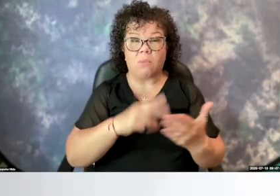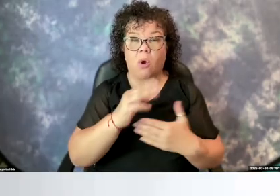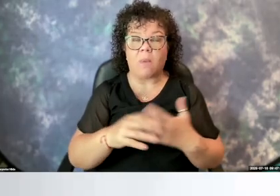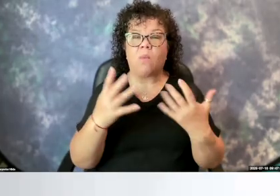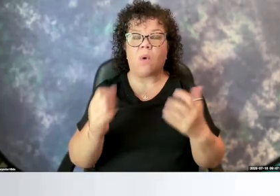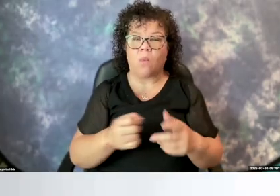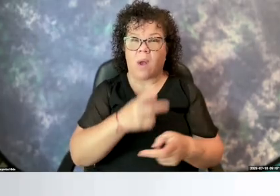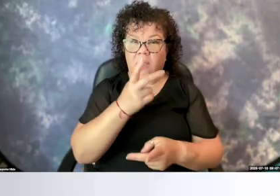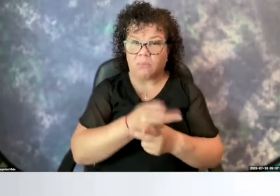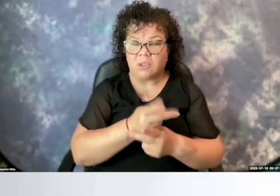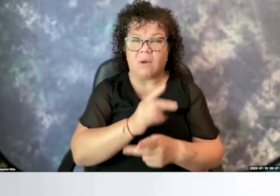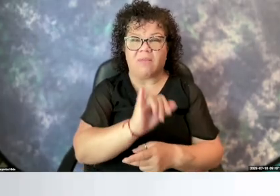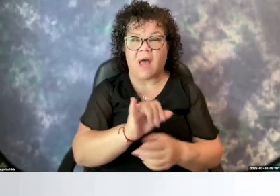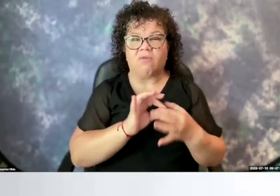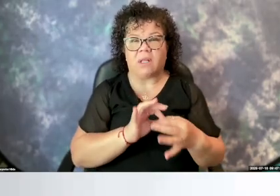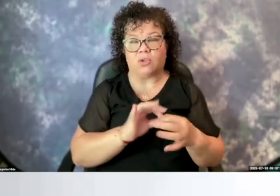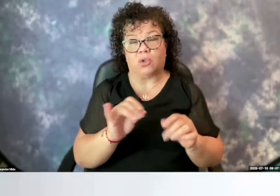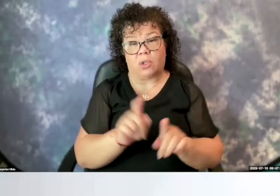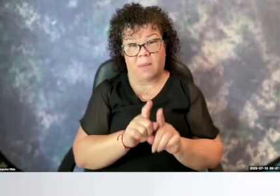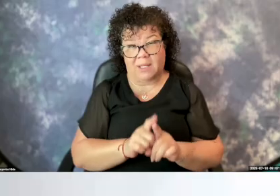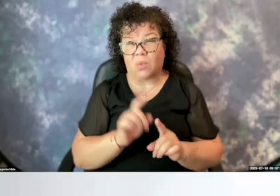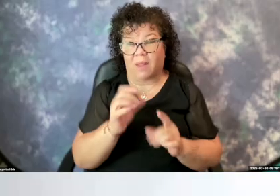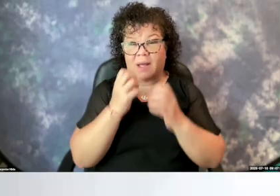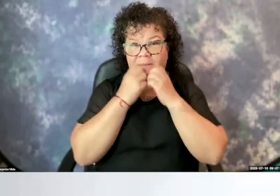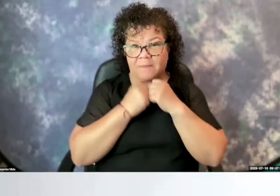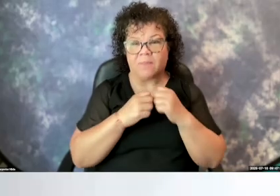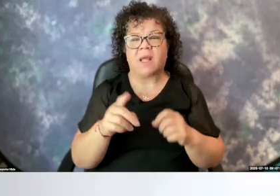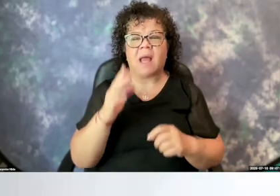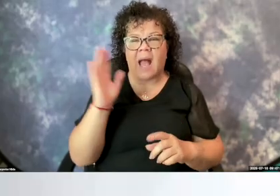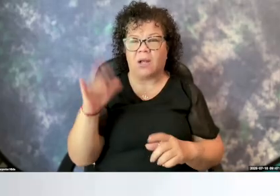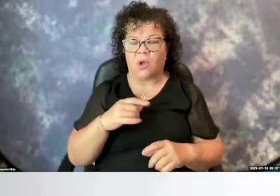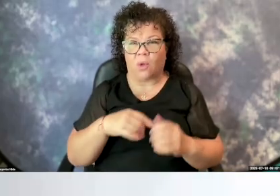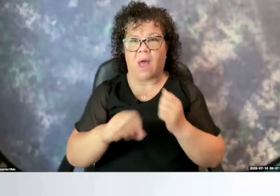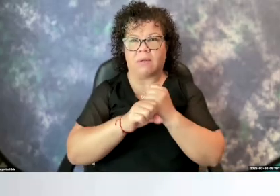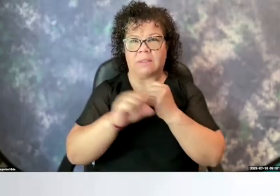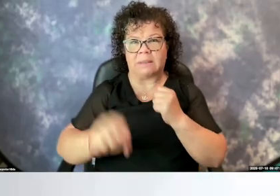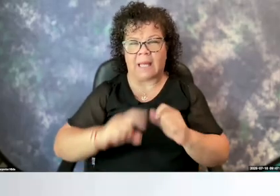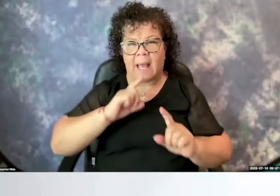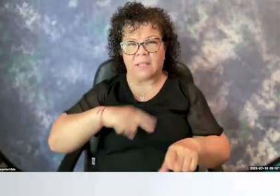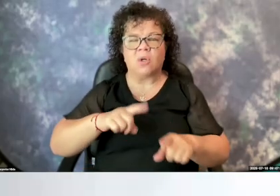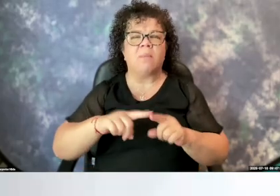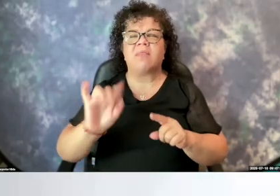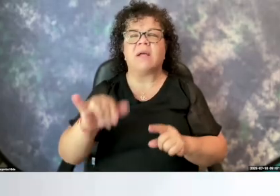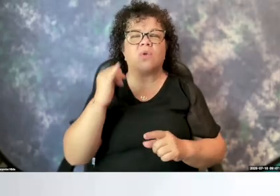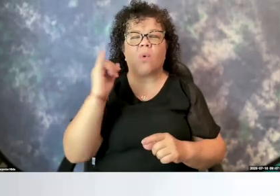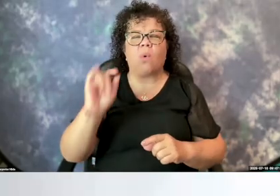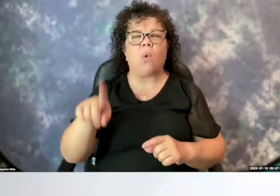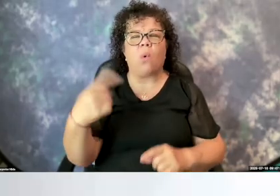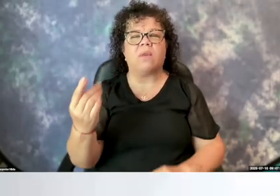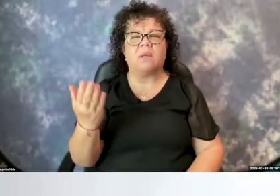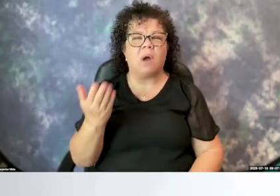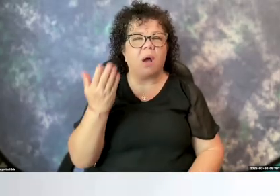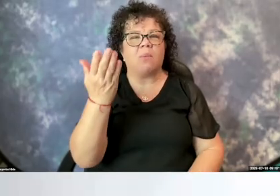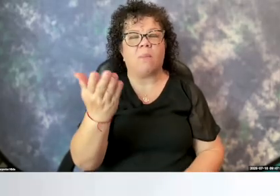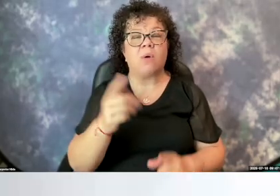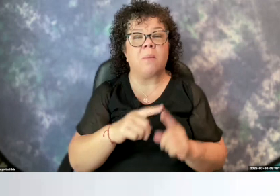and we do want to preserve those relationships as well. So I know it was a very long-winded answer, but again, it's a proposal for now.